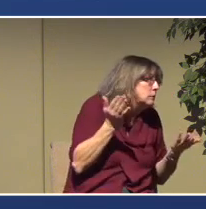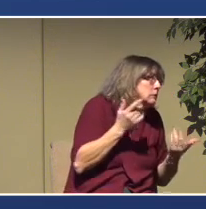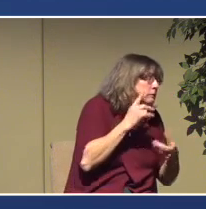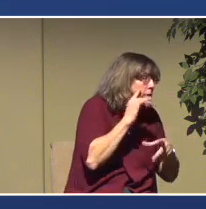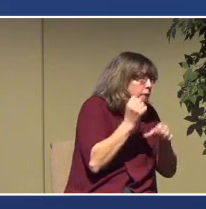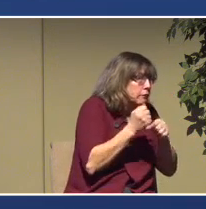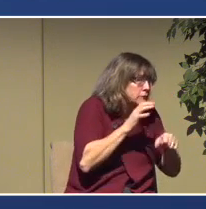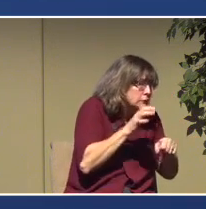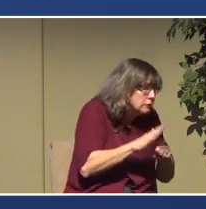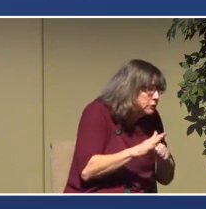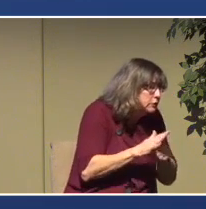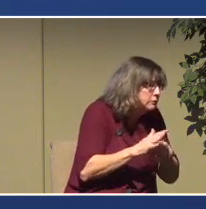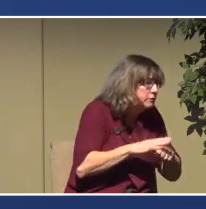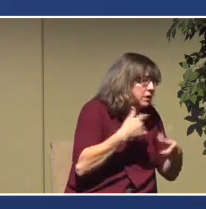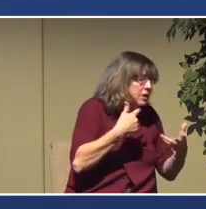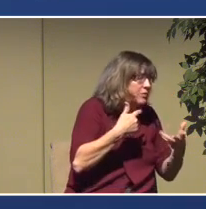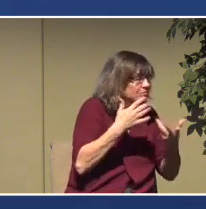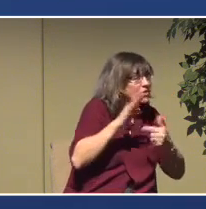done.